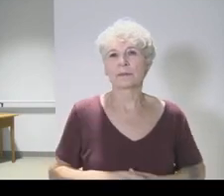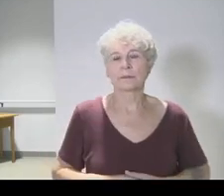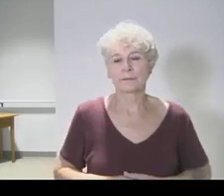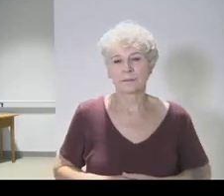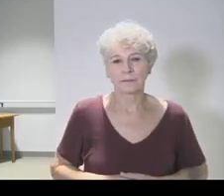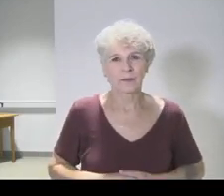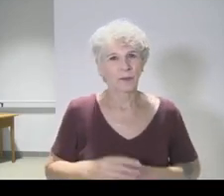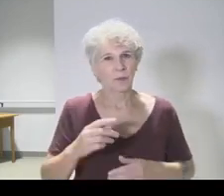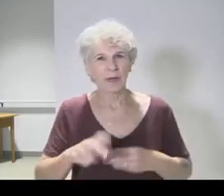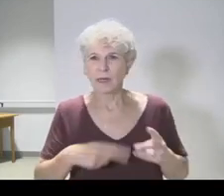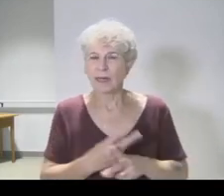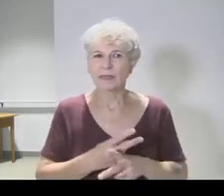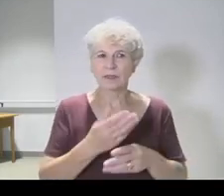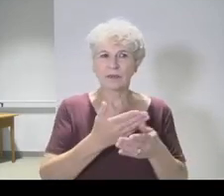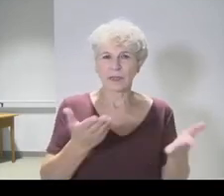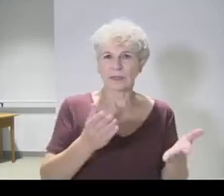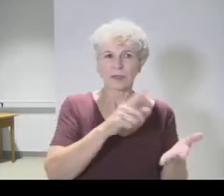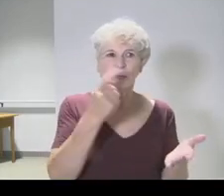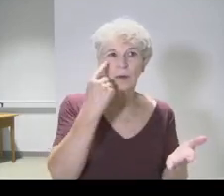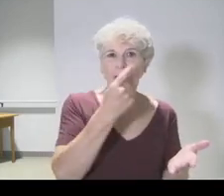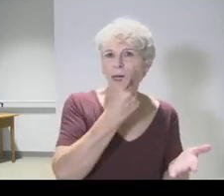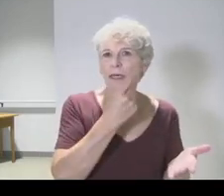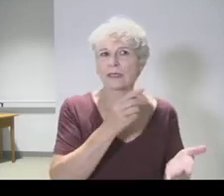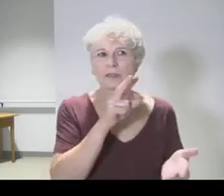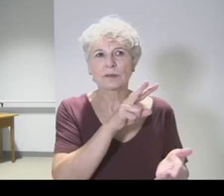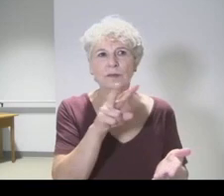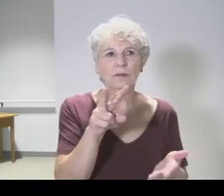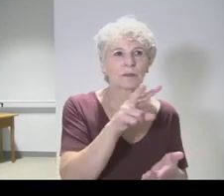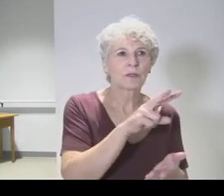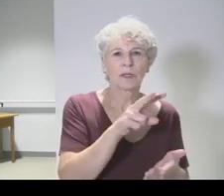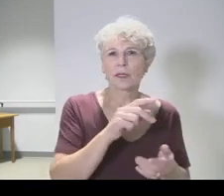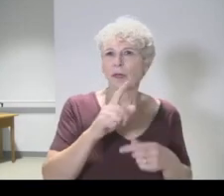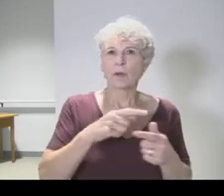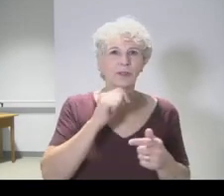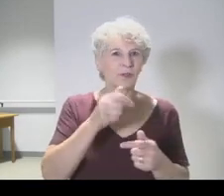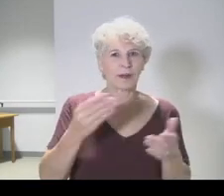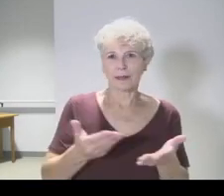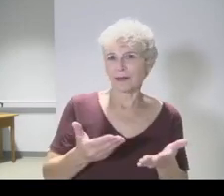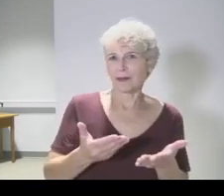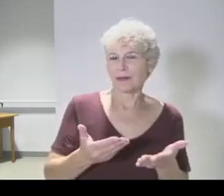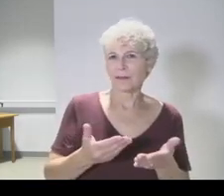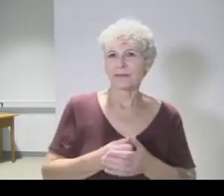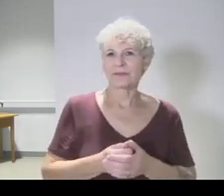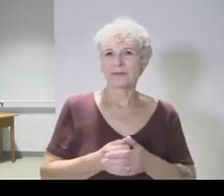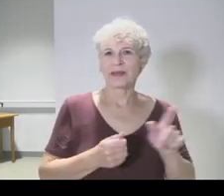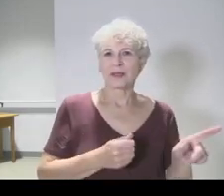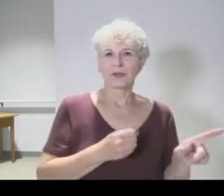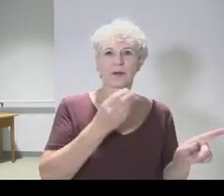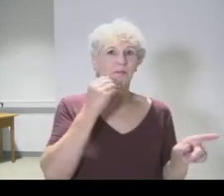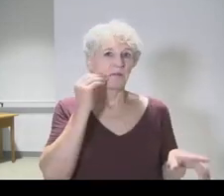What sorts of things are your eyes feasting on? When you're not here on a Sunday morning and you're left to your own